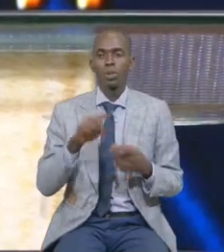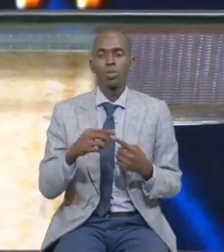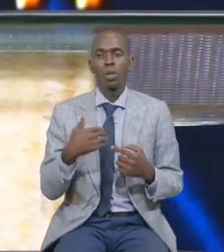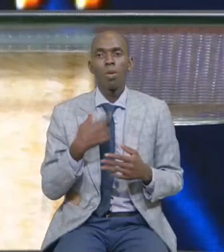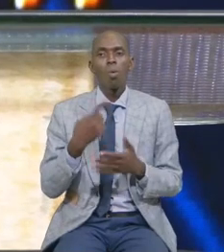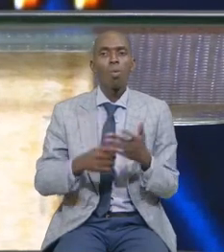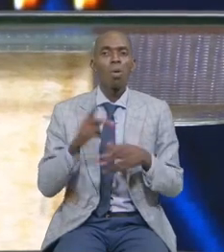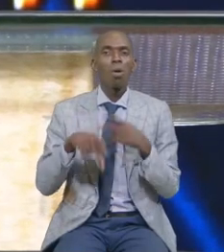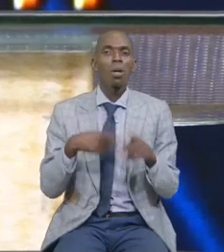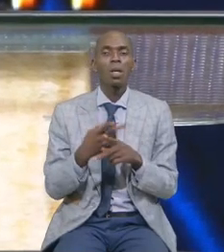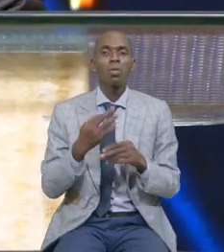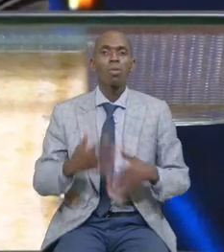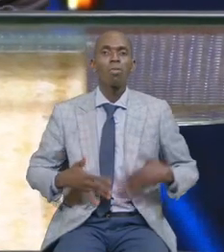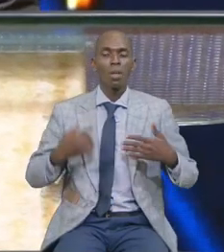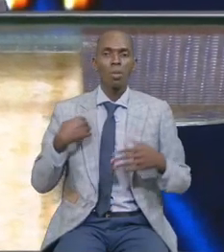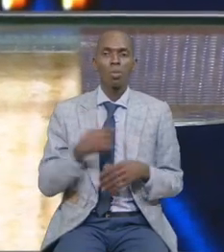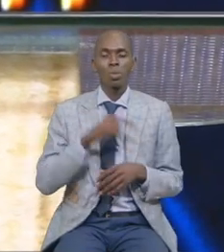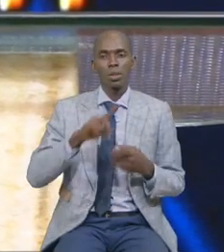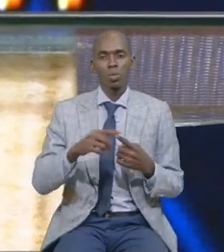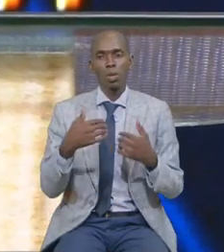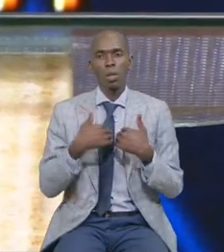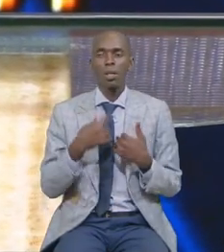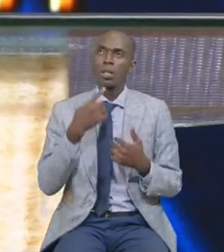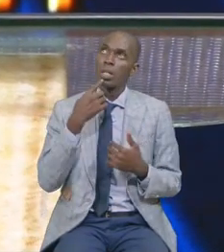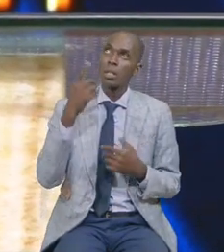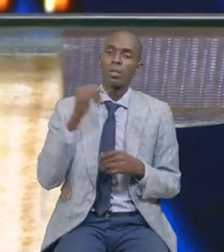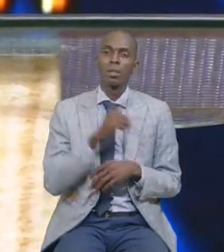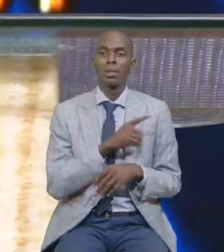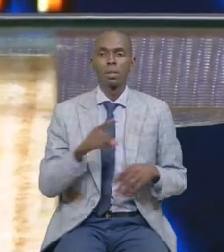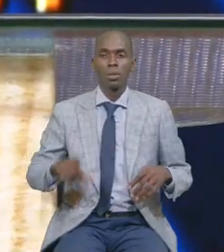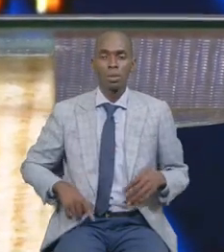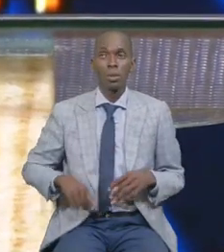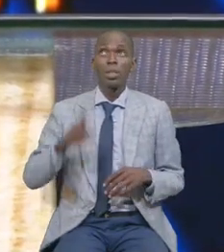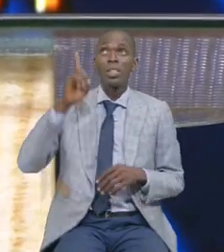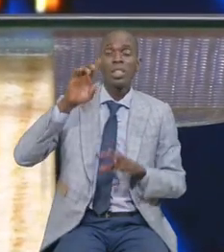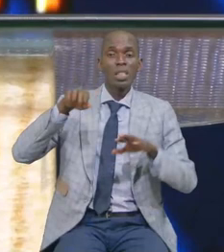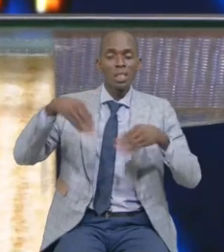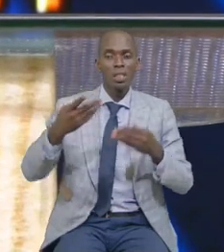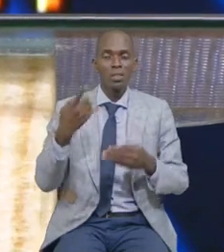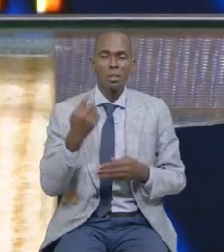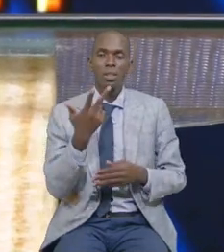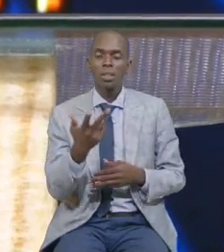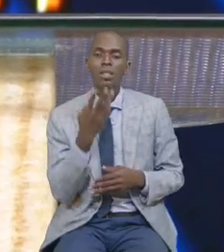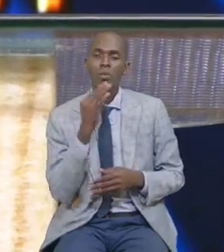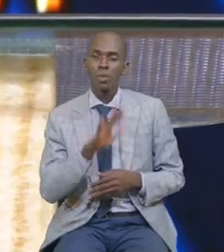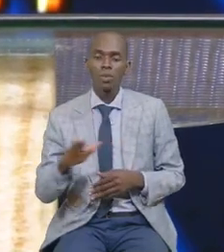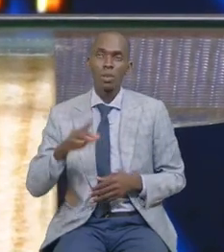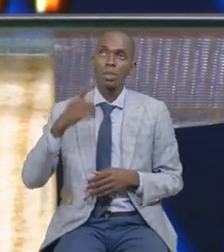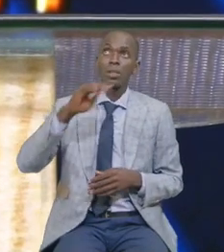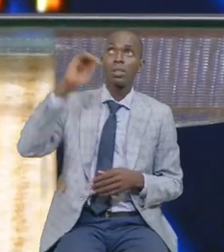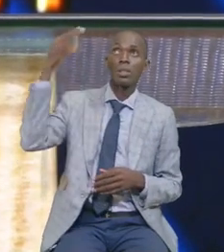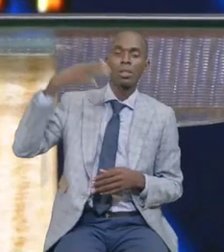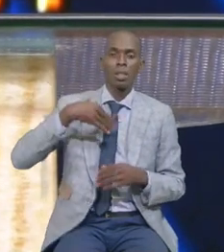life we ought to have tell the Lord he gave Meg me go Grace and strength